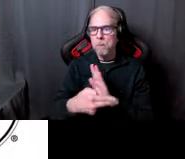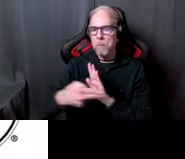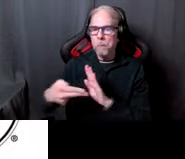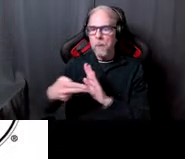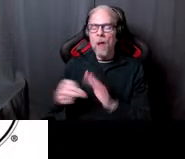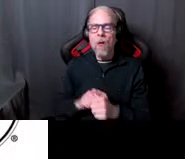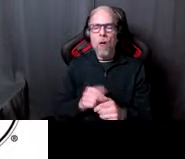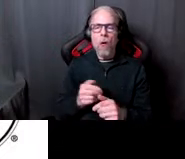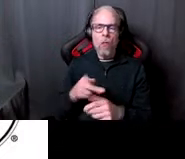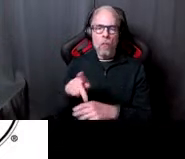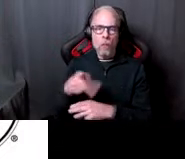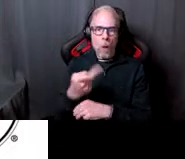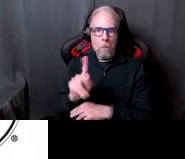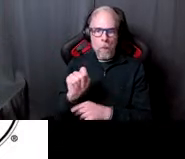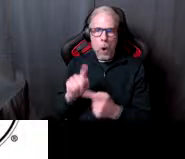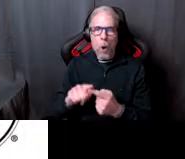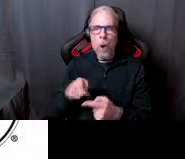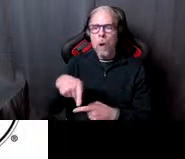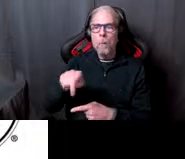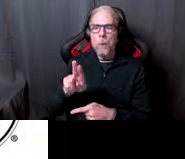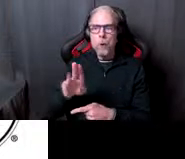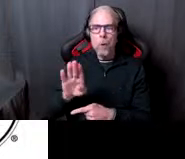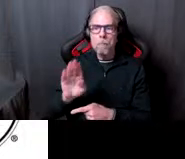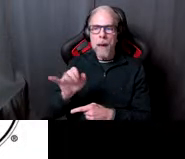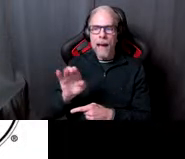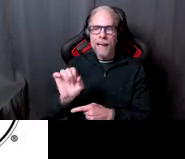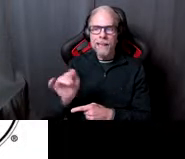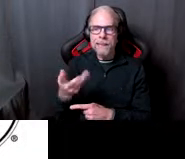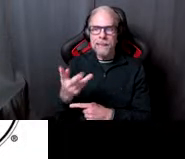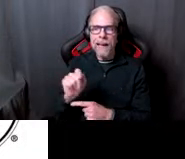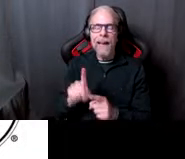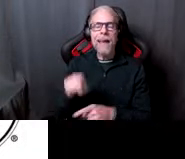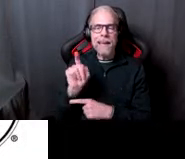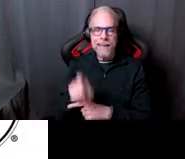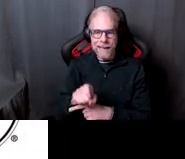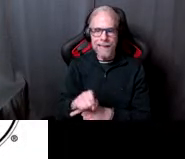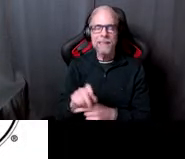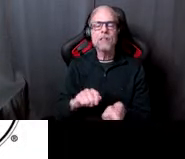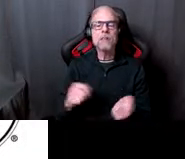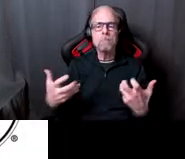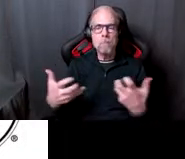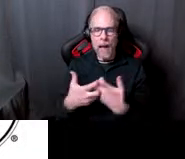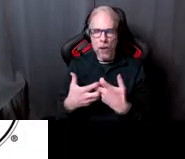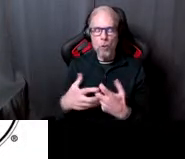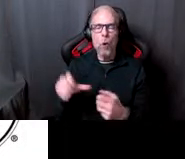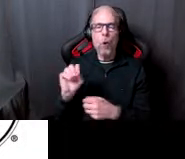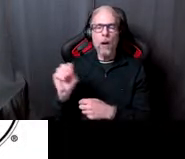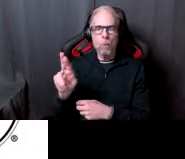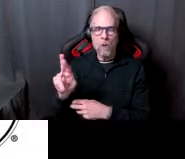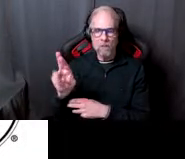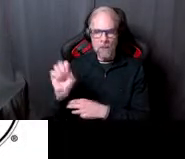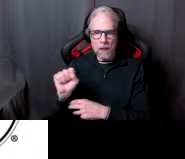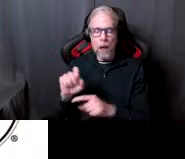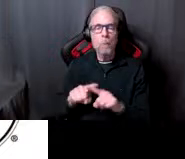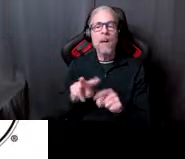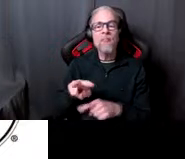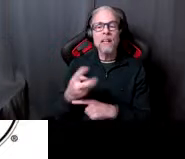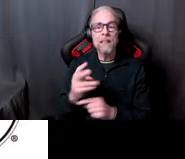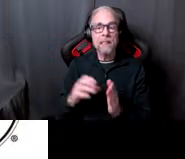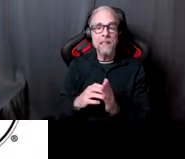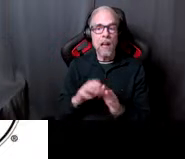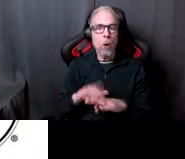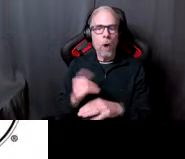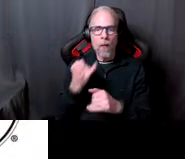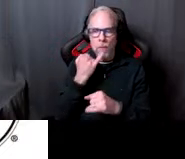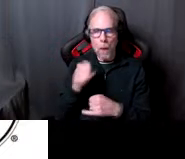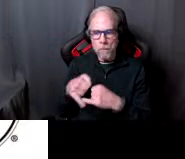post-pubescent, that will be still redacted because it needs to match the Oregon Revised Statute. But the second section on the boundary